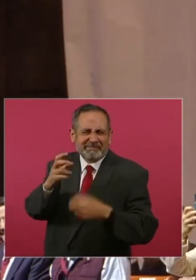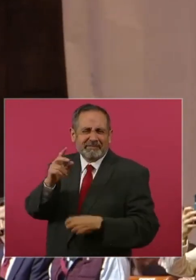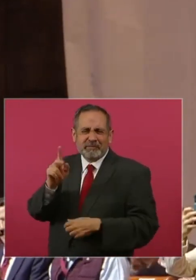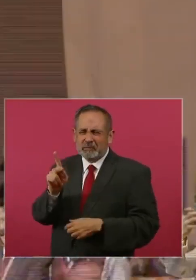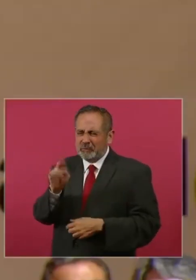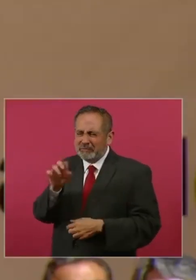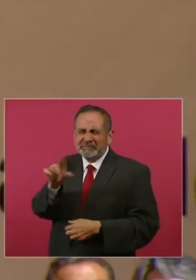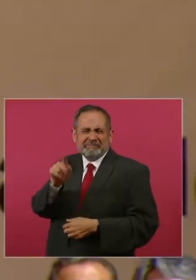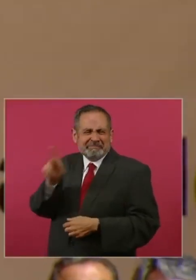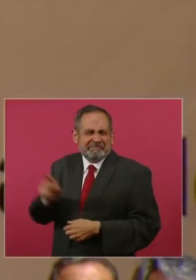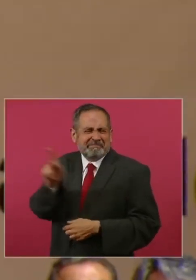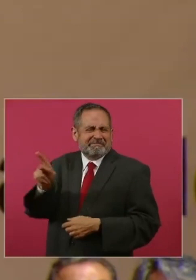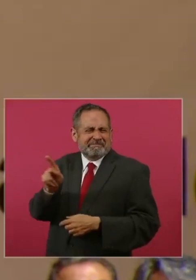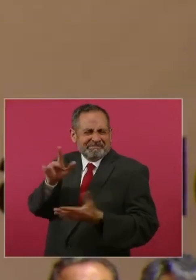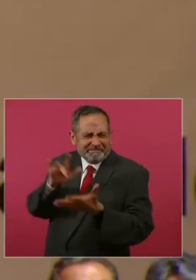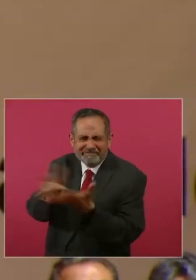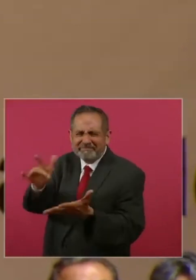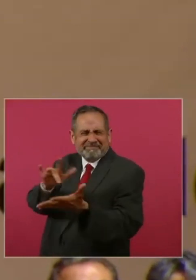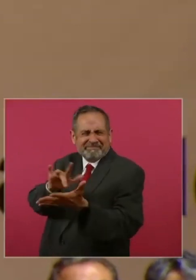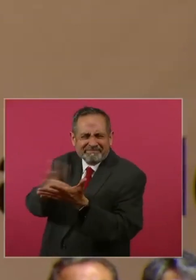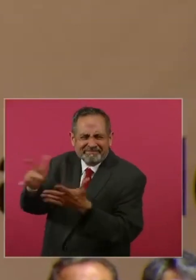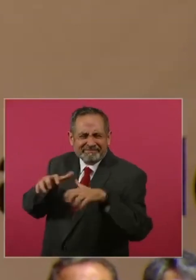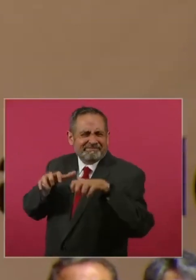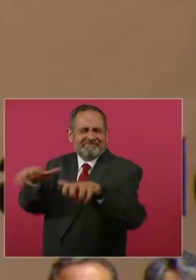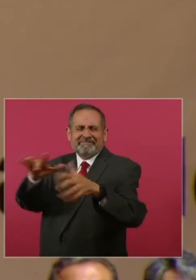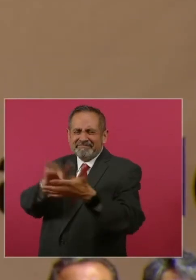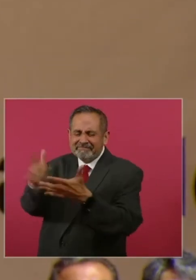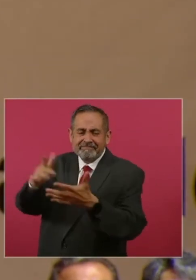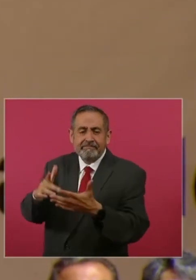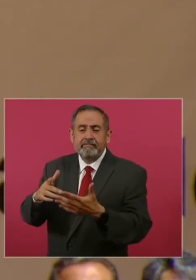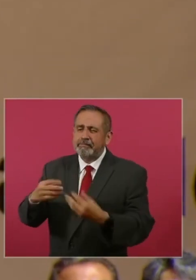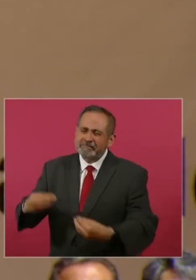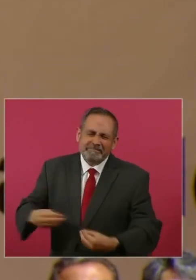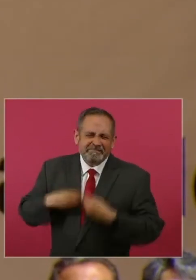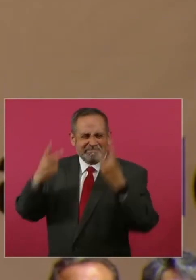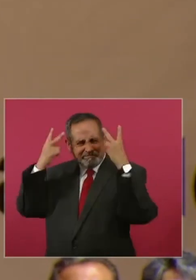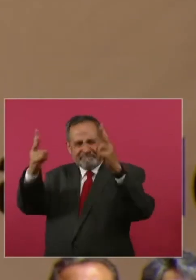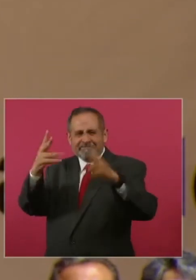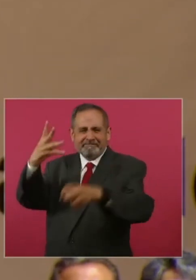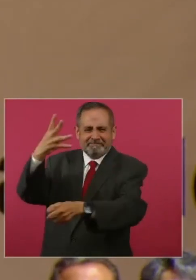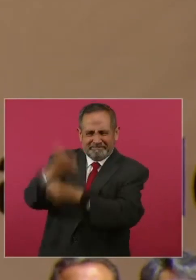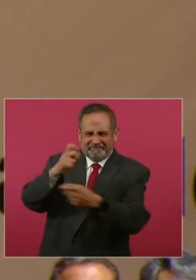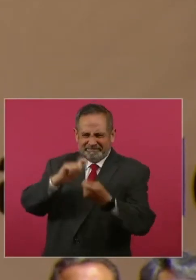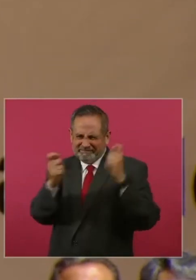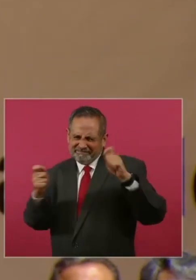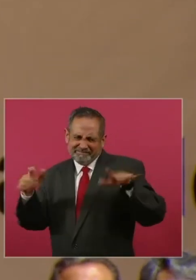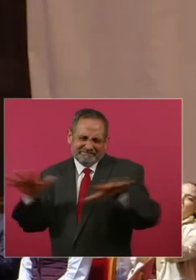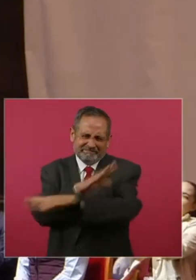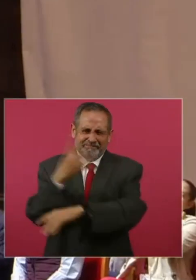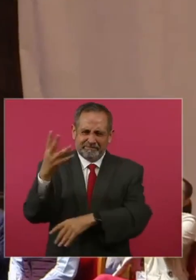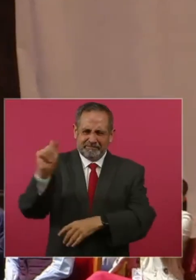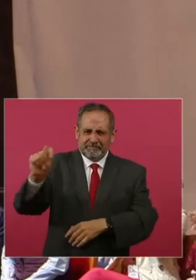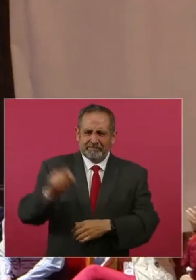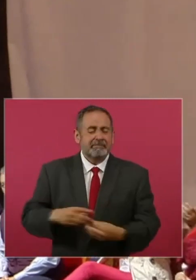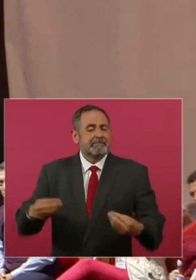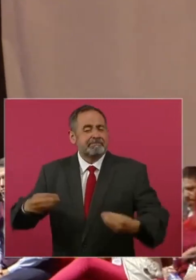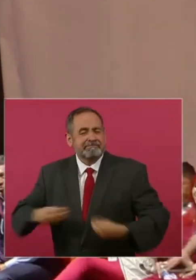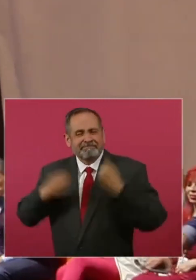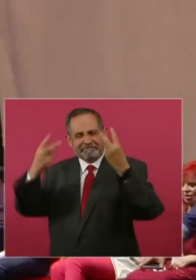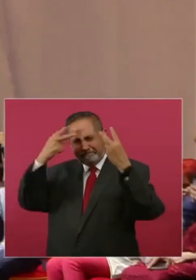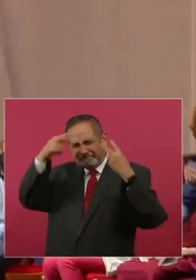People, people. Gracias, pueblo. Thank que you, viva people. La cuarta transformación. Long live the fourth transformation. Viva